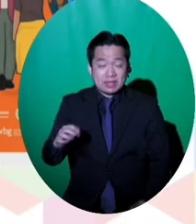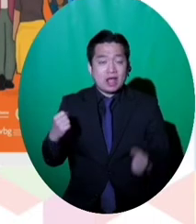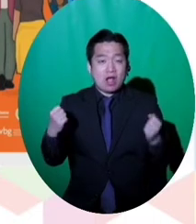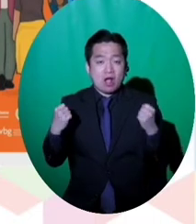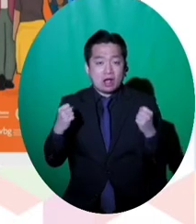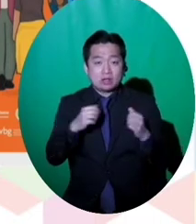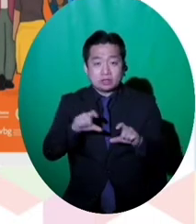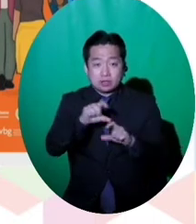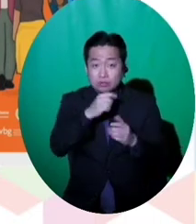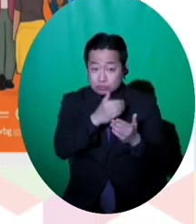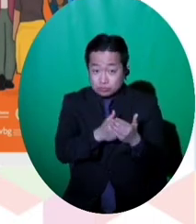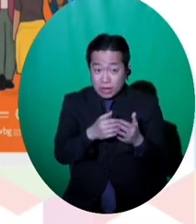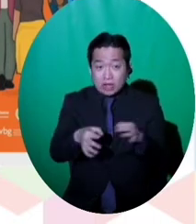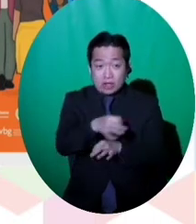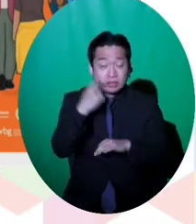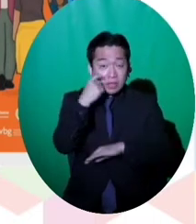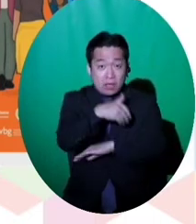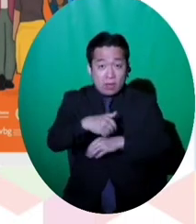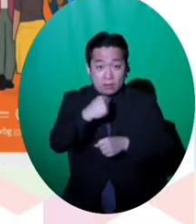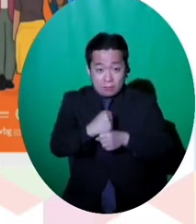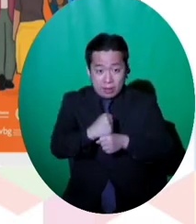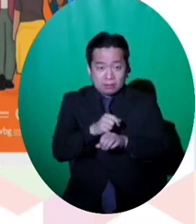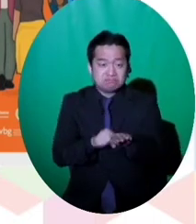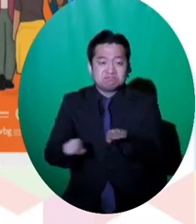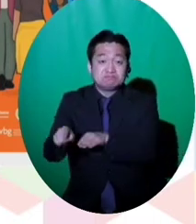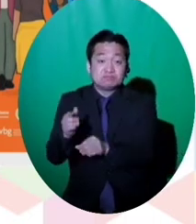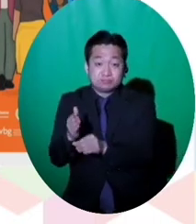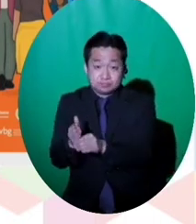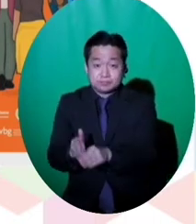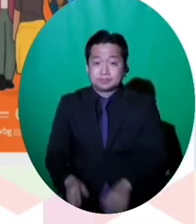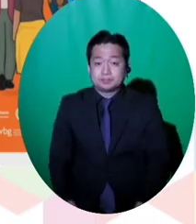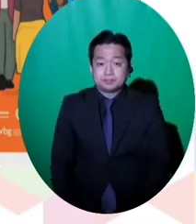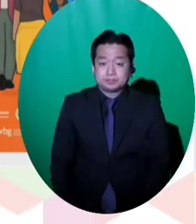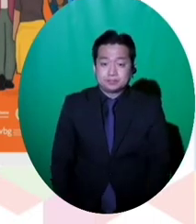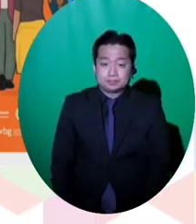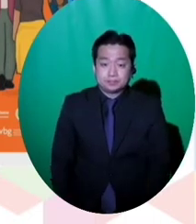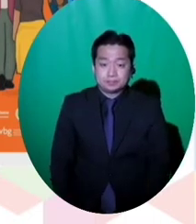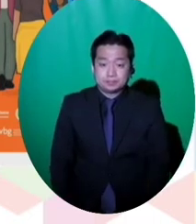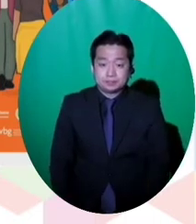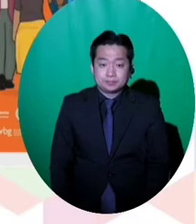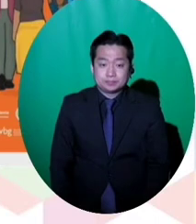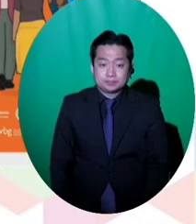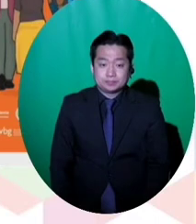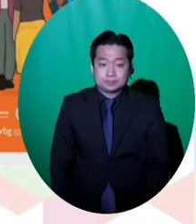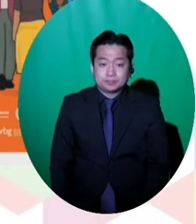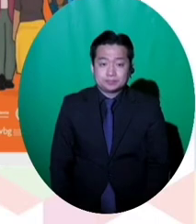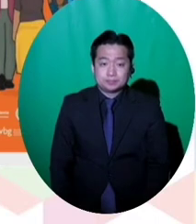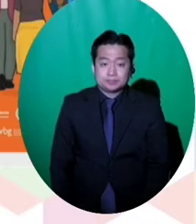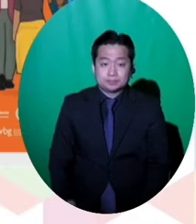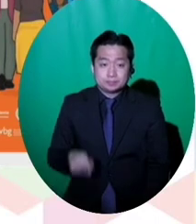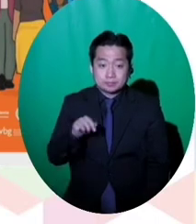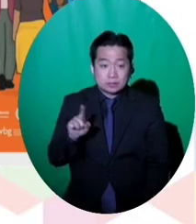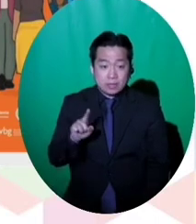and optimistic that other countries will also be joining the Wellbeing Economy Alliance.